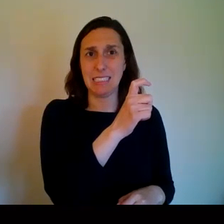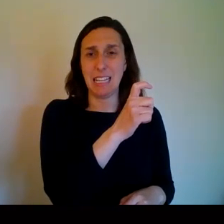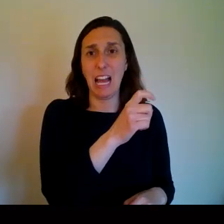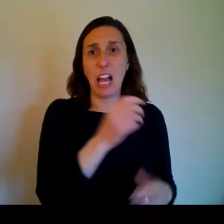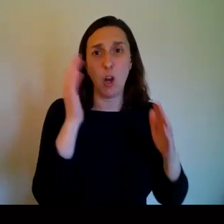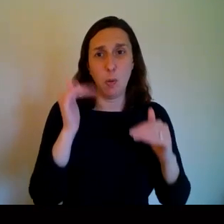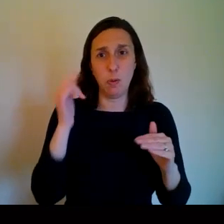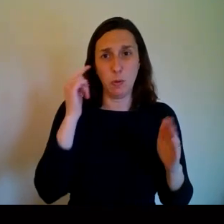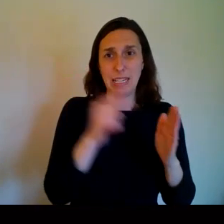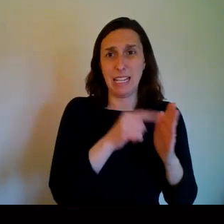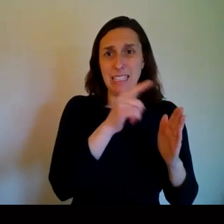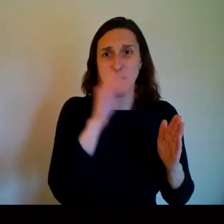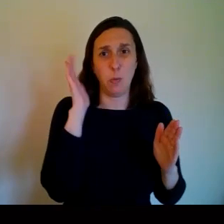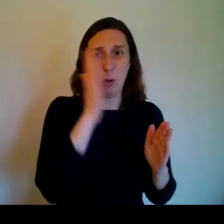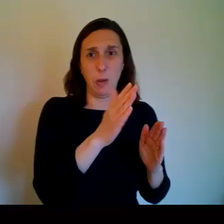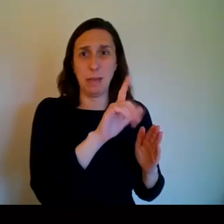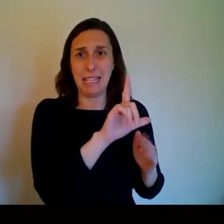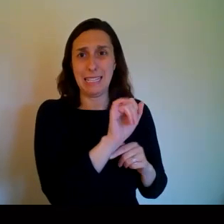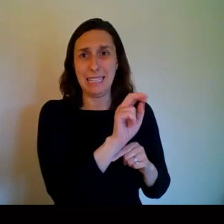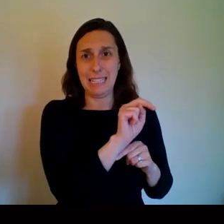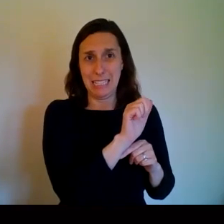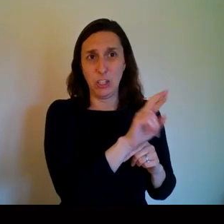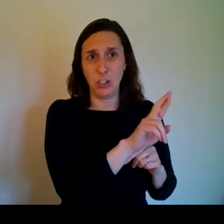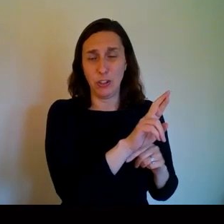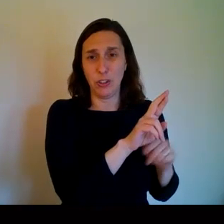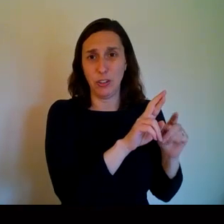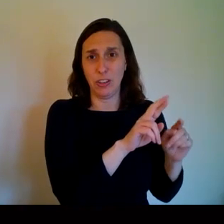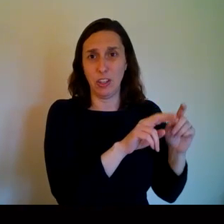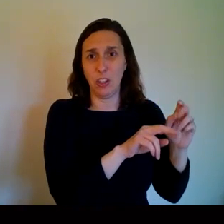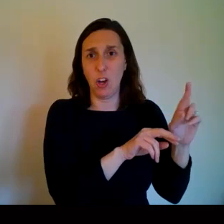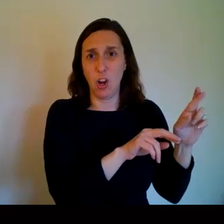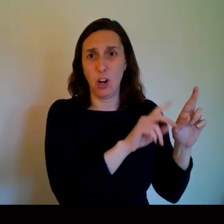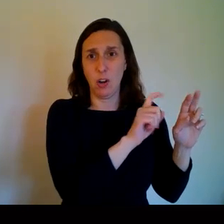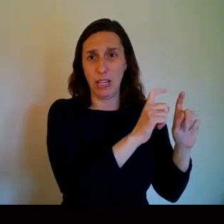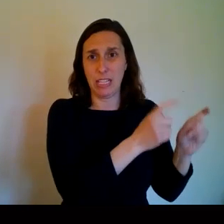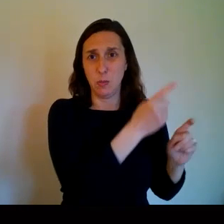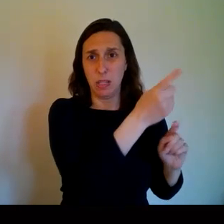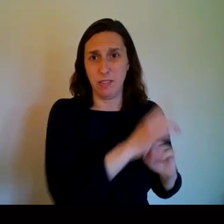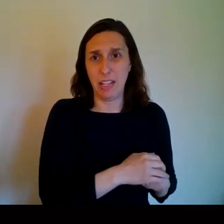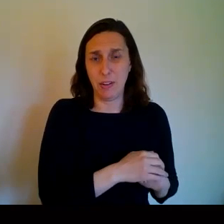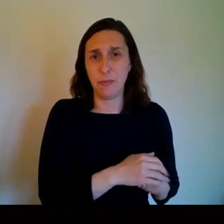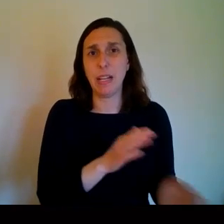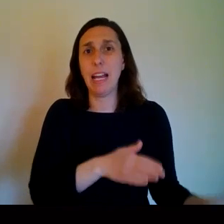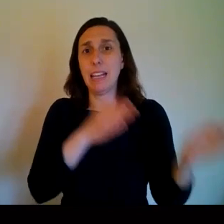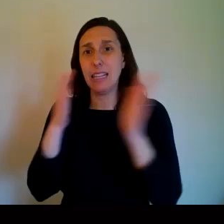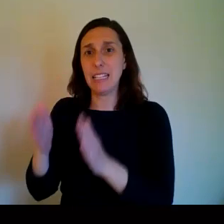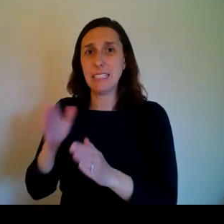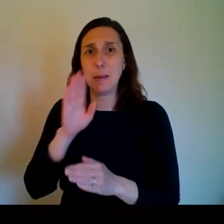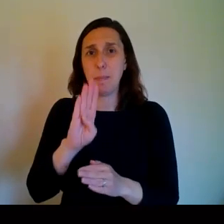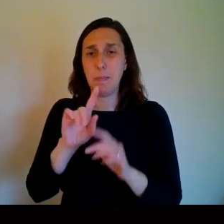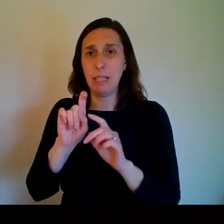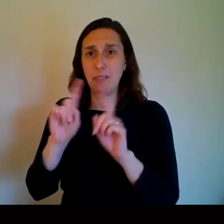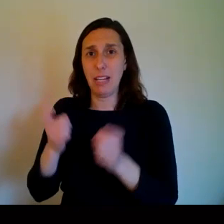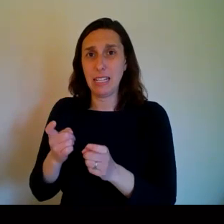linear with a slope of 11/3 and a y-intercept of 0. And this is going to be